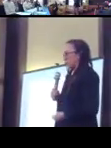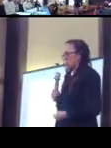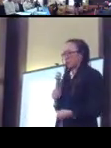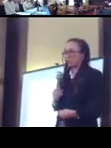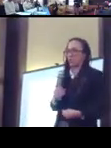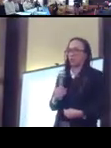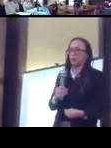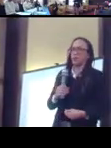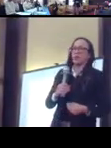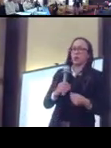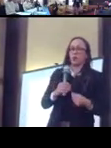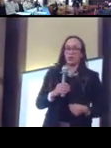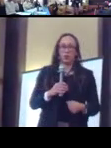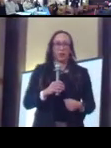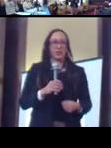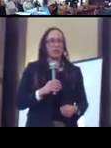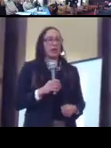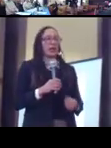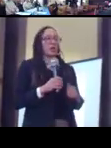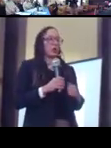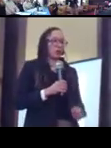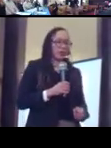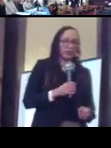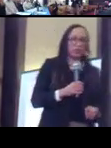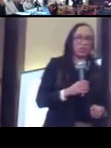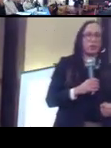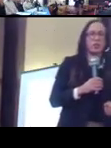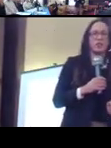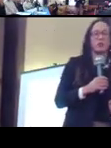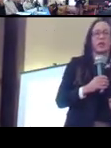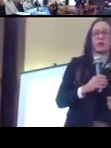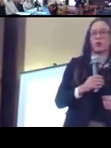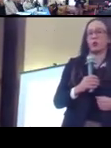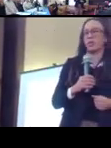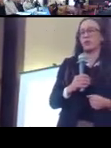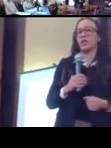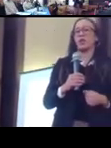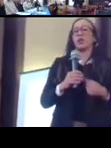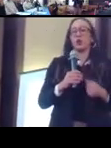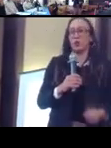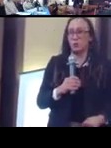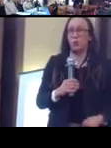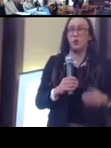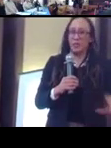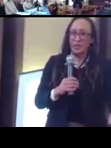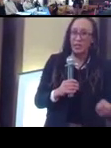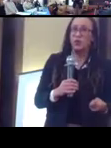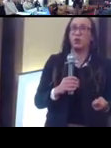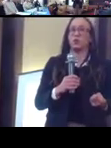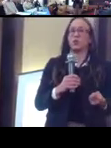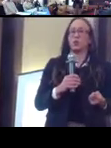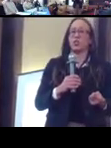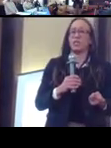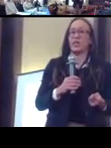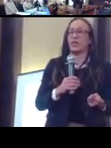one of the strategies in the document. We wanted to identify who the leaders and champions of the plan were going to be, who was